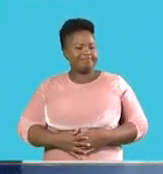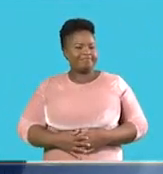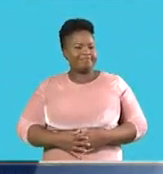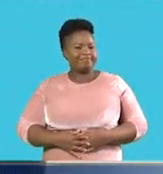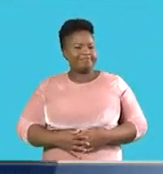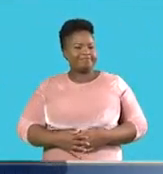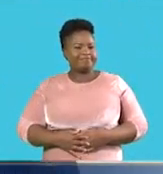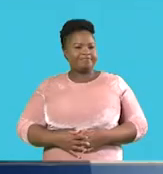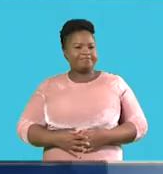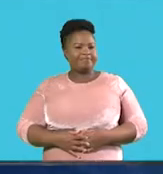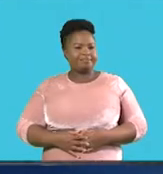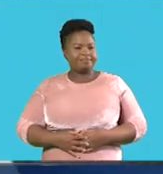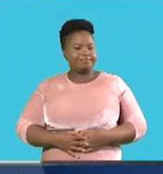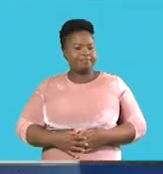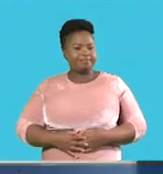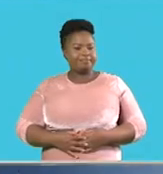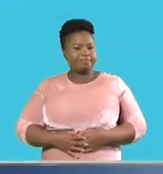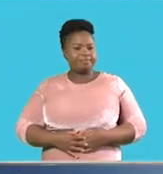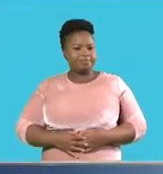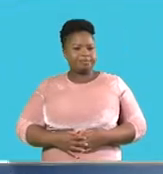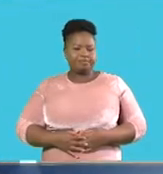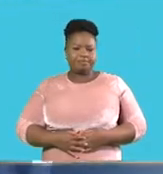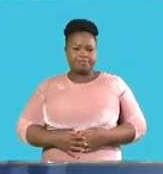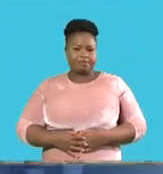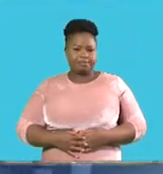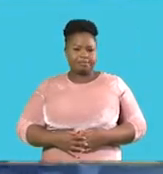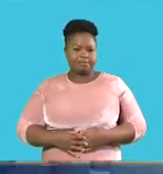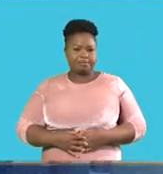for the support. Malana Lekan for Soweto TV Sports.